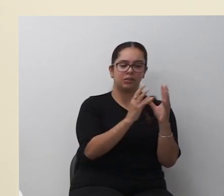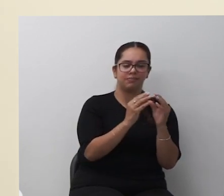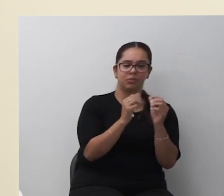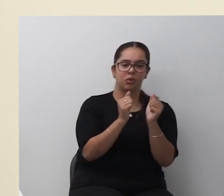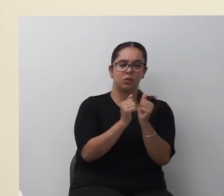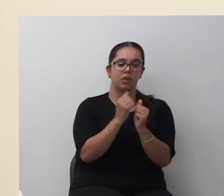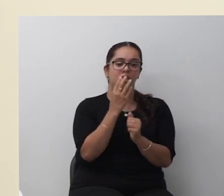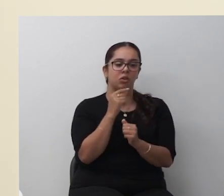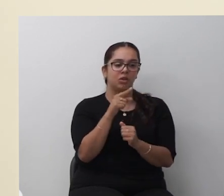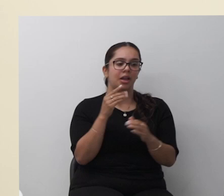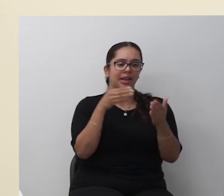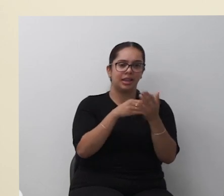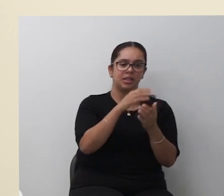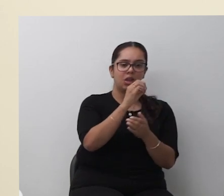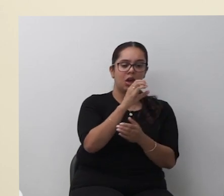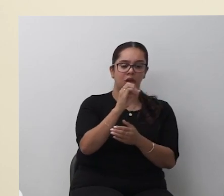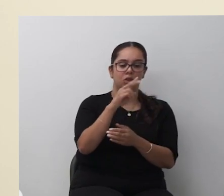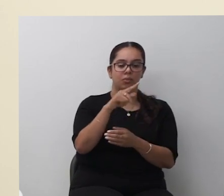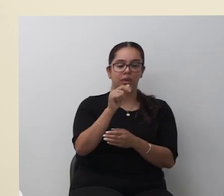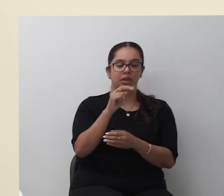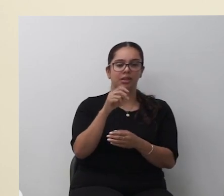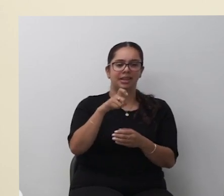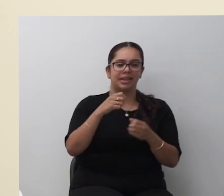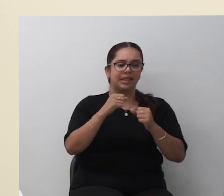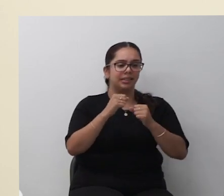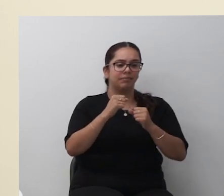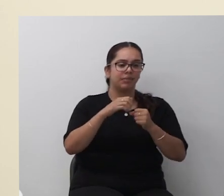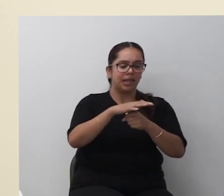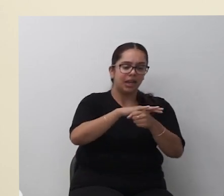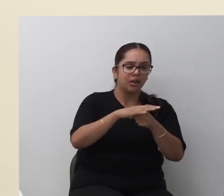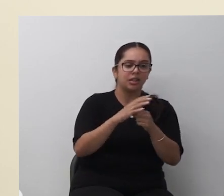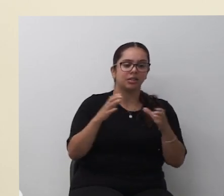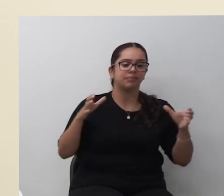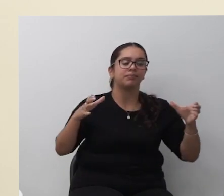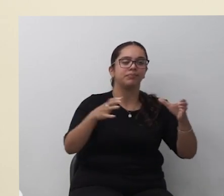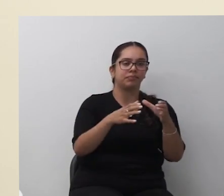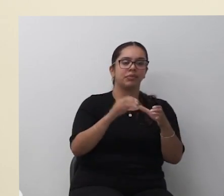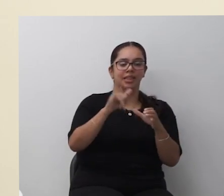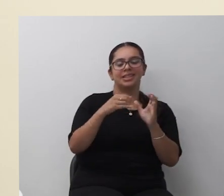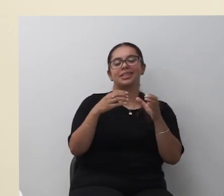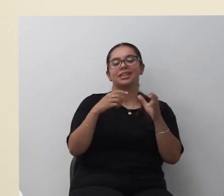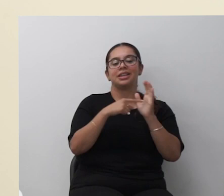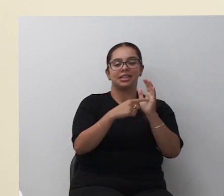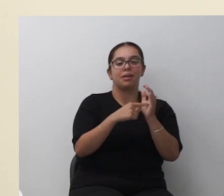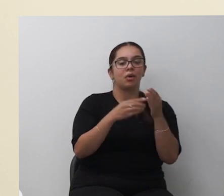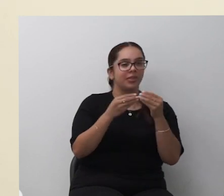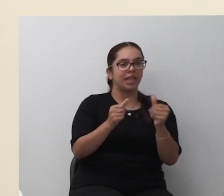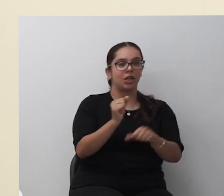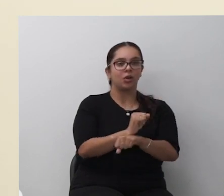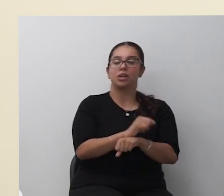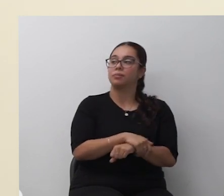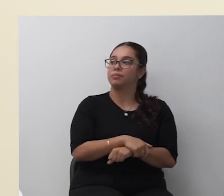the occupation, but need a space to come together, right? And so that's an example of the healing work.